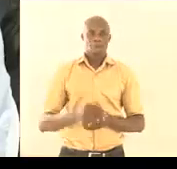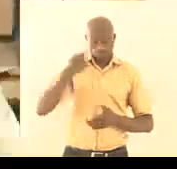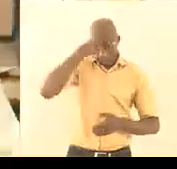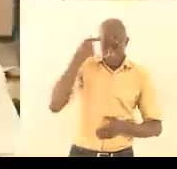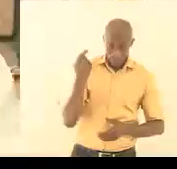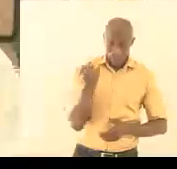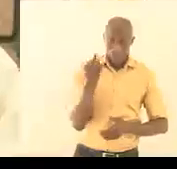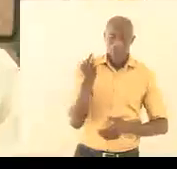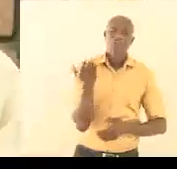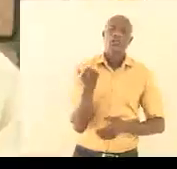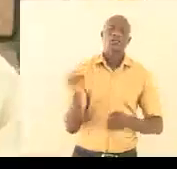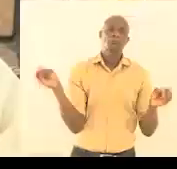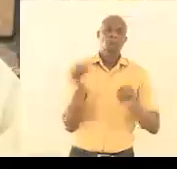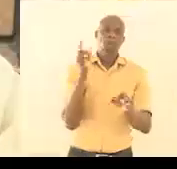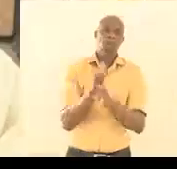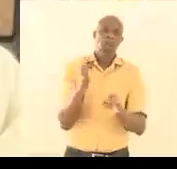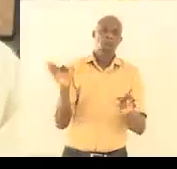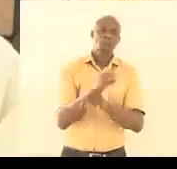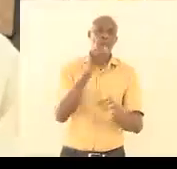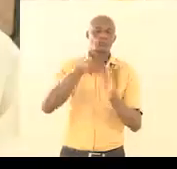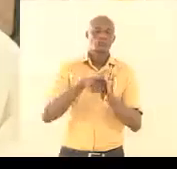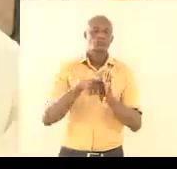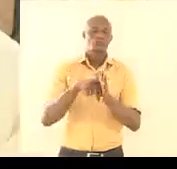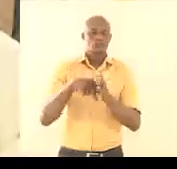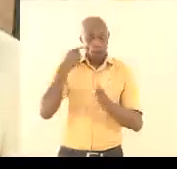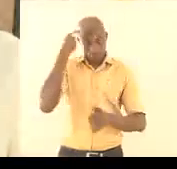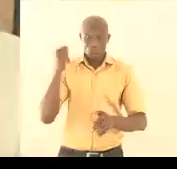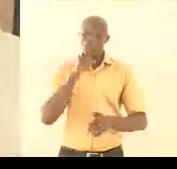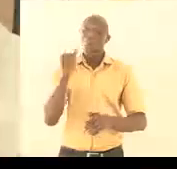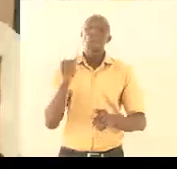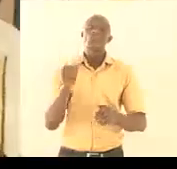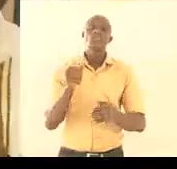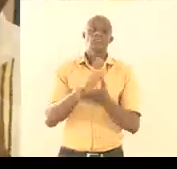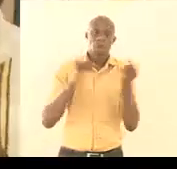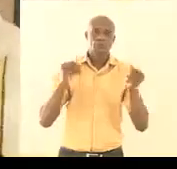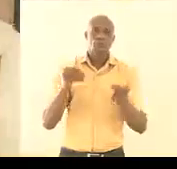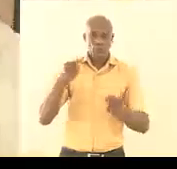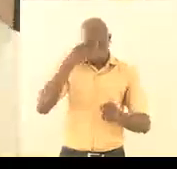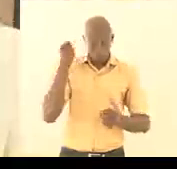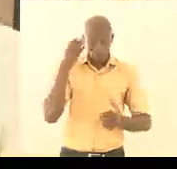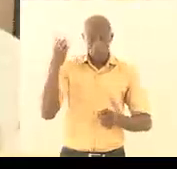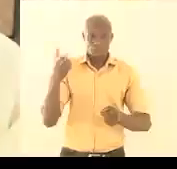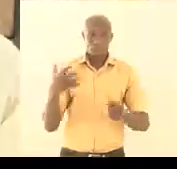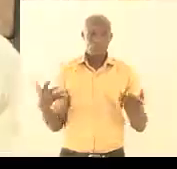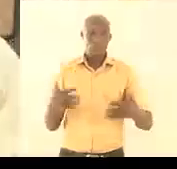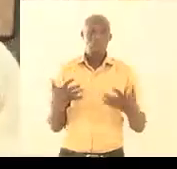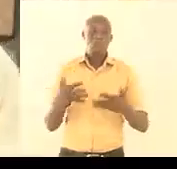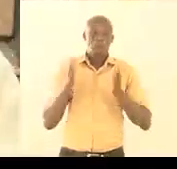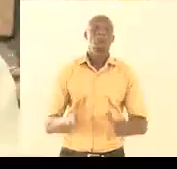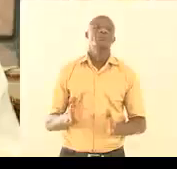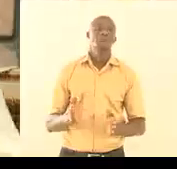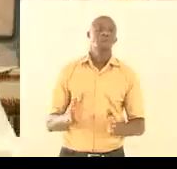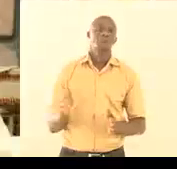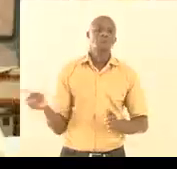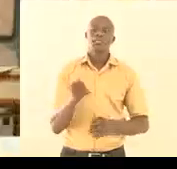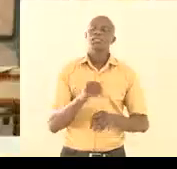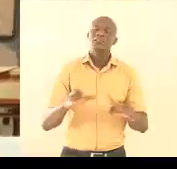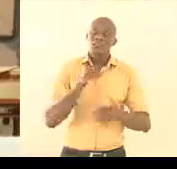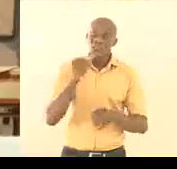On account of their infidelity, on account of their disbelief, their cowardice, their betrayal, they couldn't see